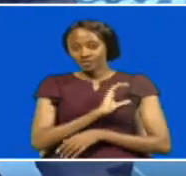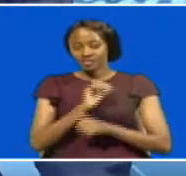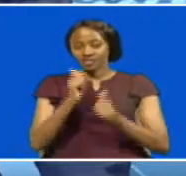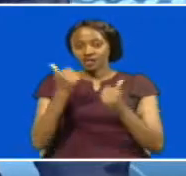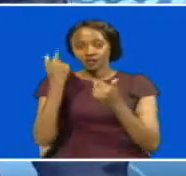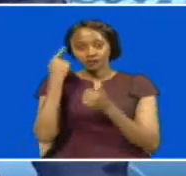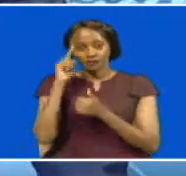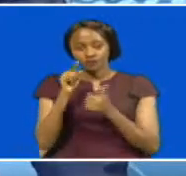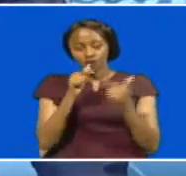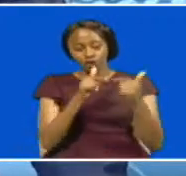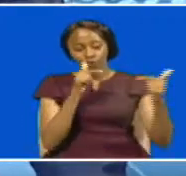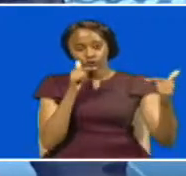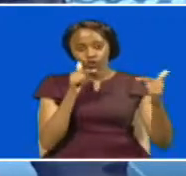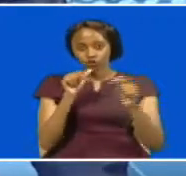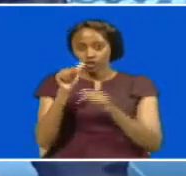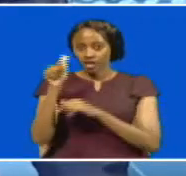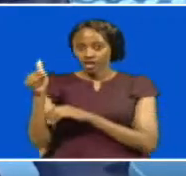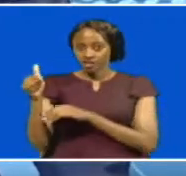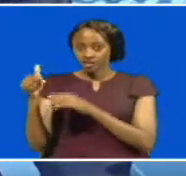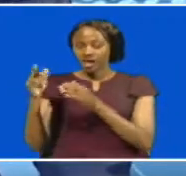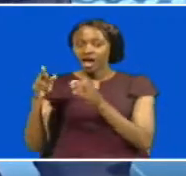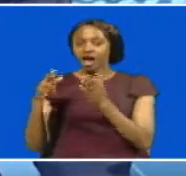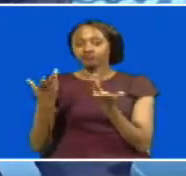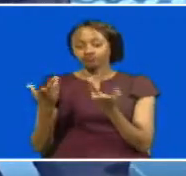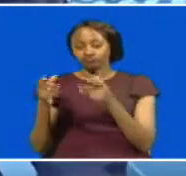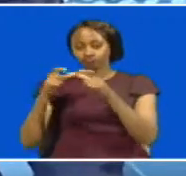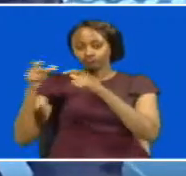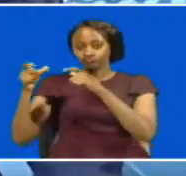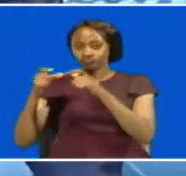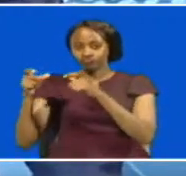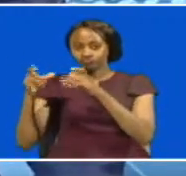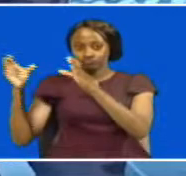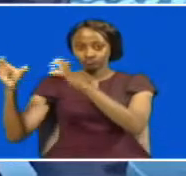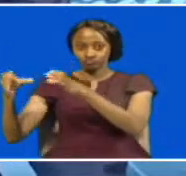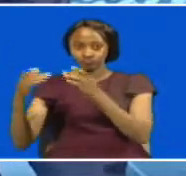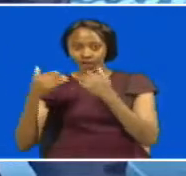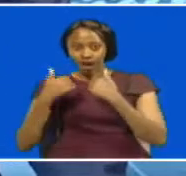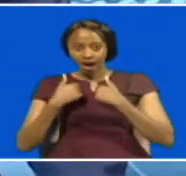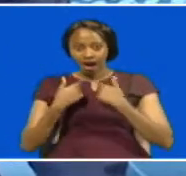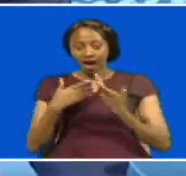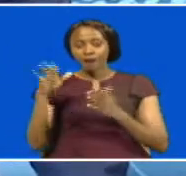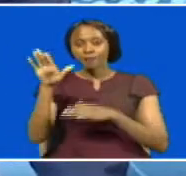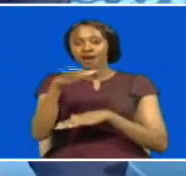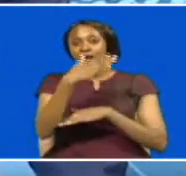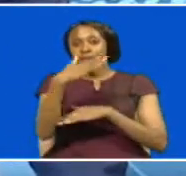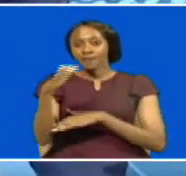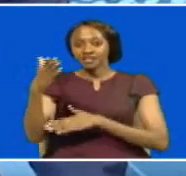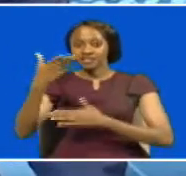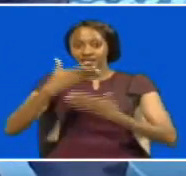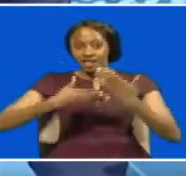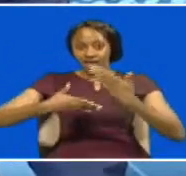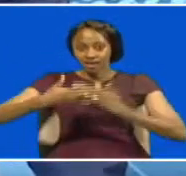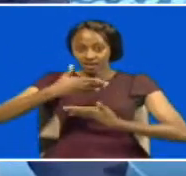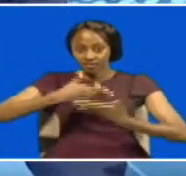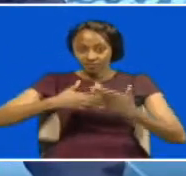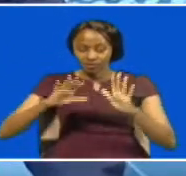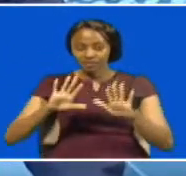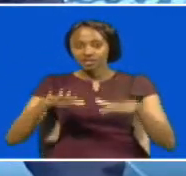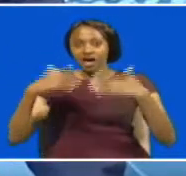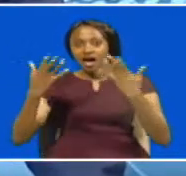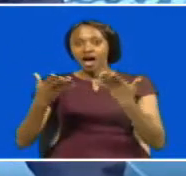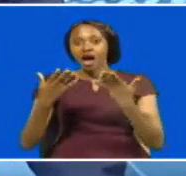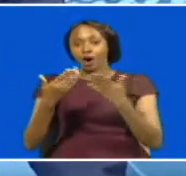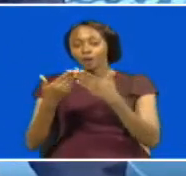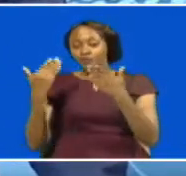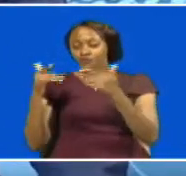and the opposition party in a bid to kick off the bipartisan parliamentary engagement to address the issues raised by